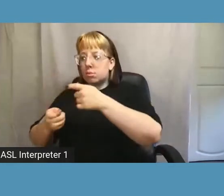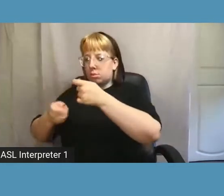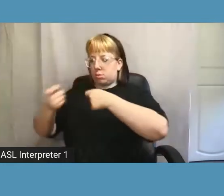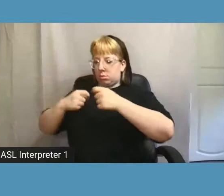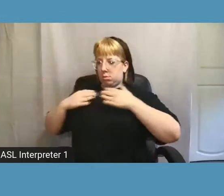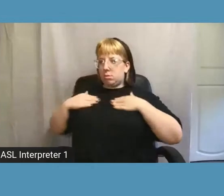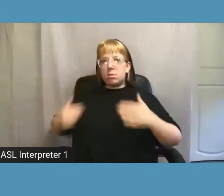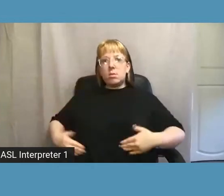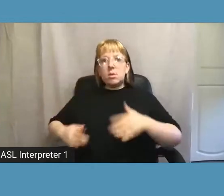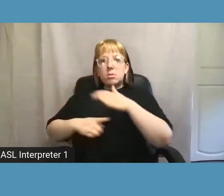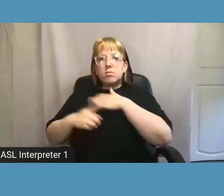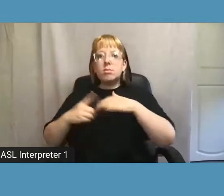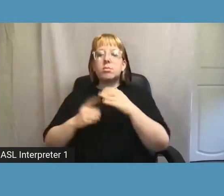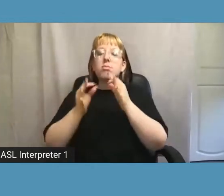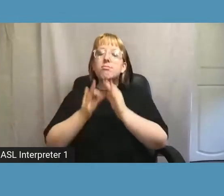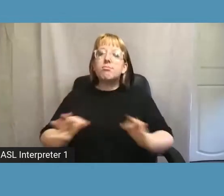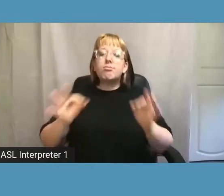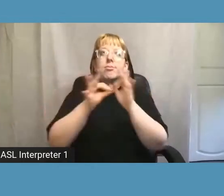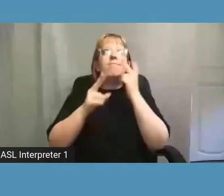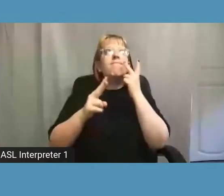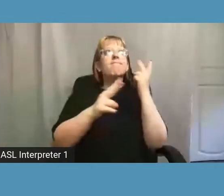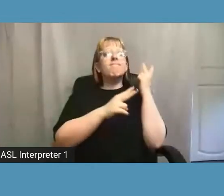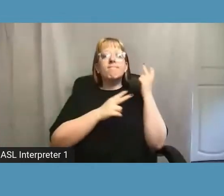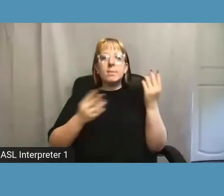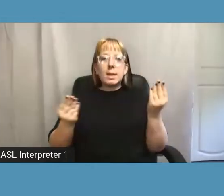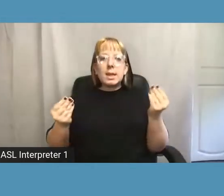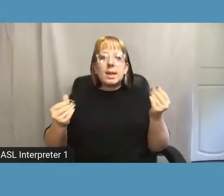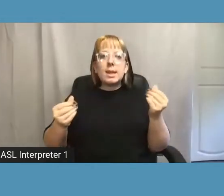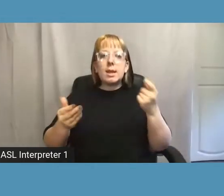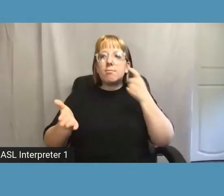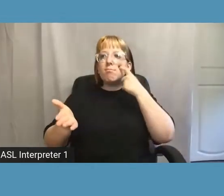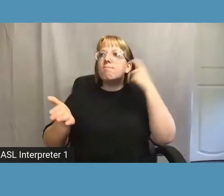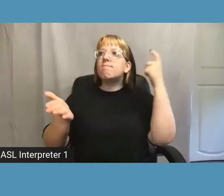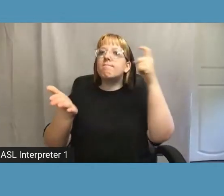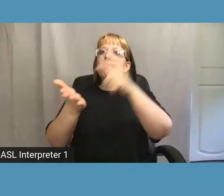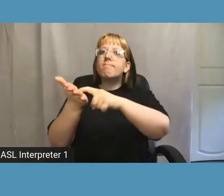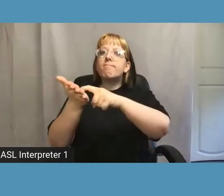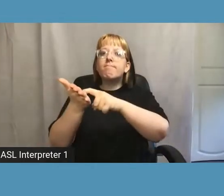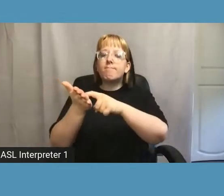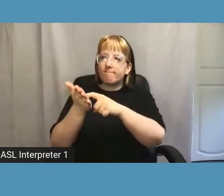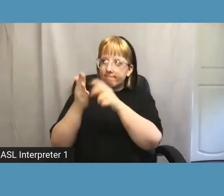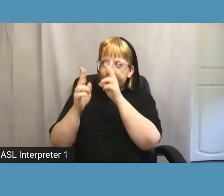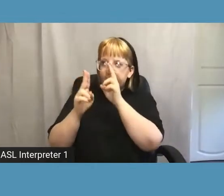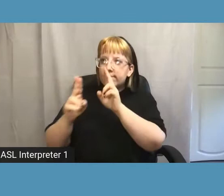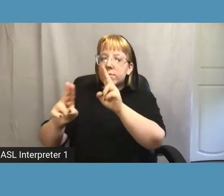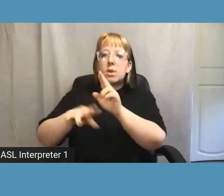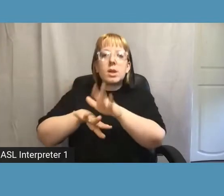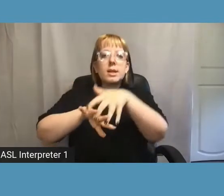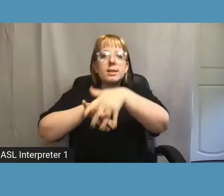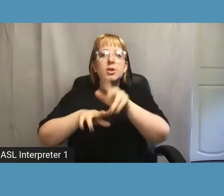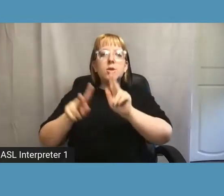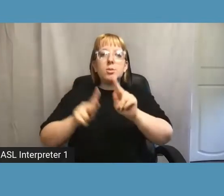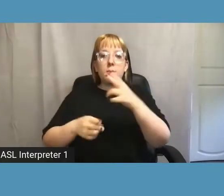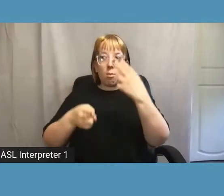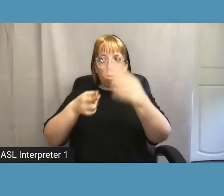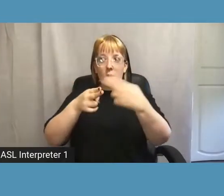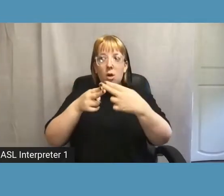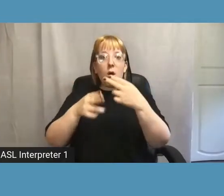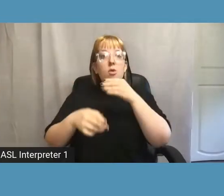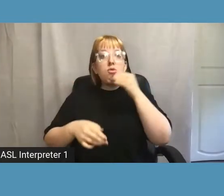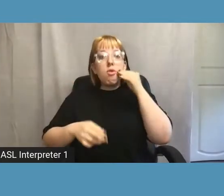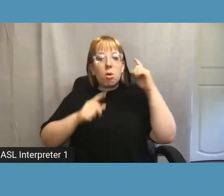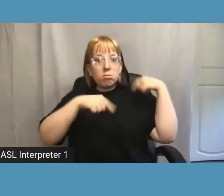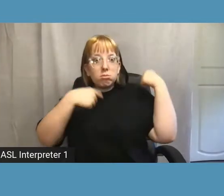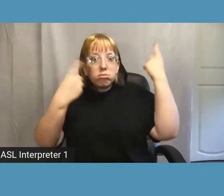it's important to reflect on the land we each occupy and honor the indigenous people who have called it home. I'm speaking to you